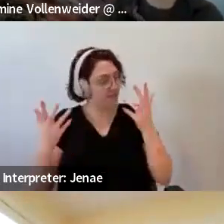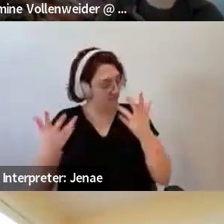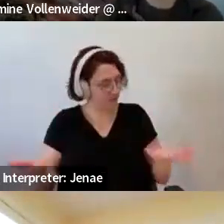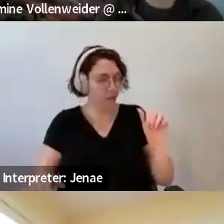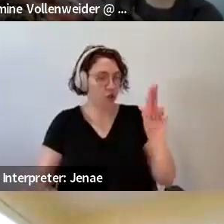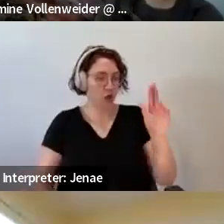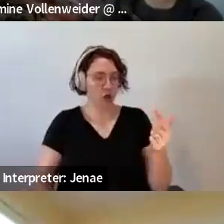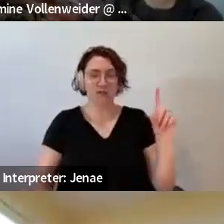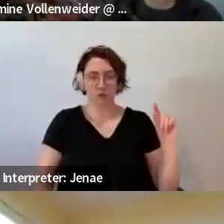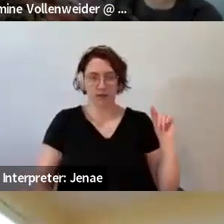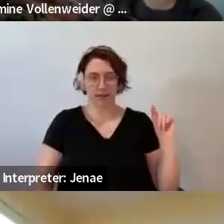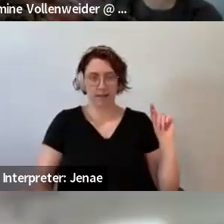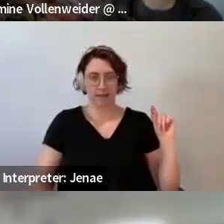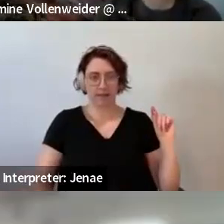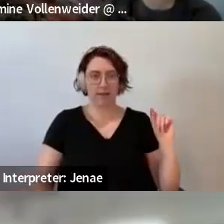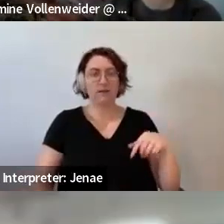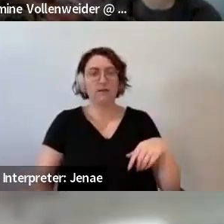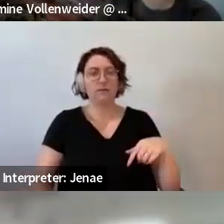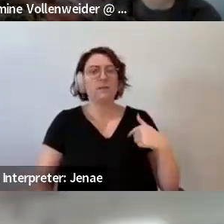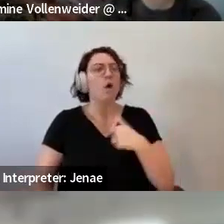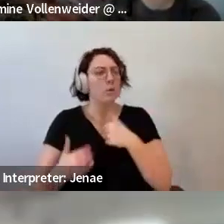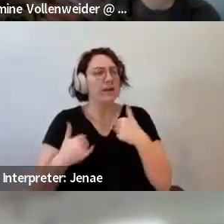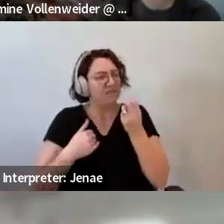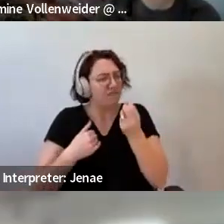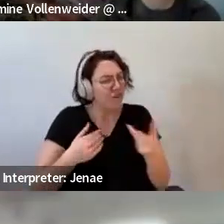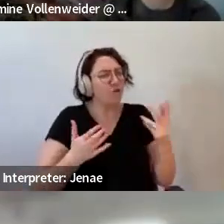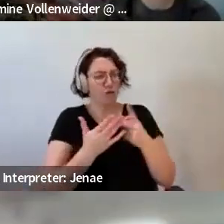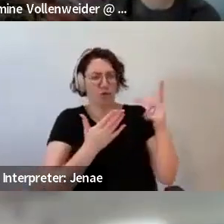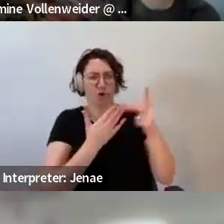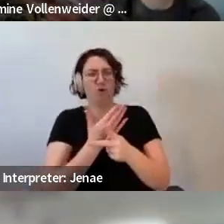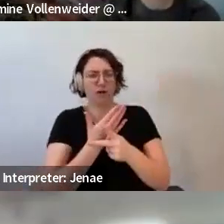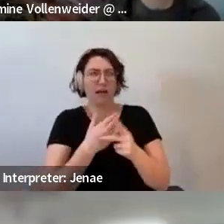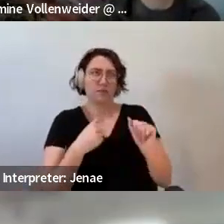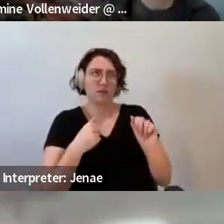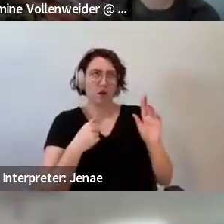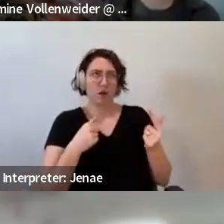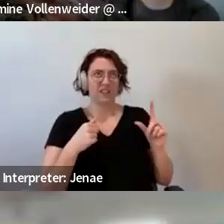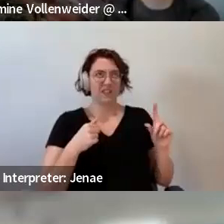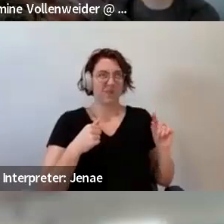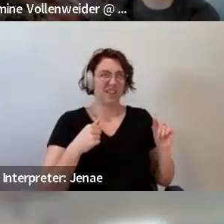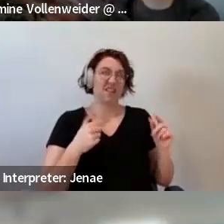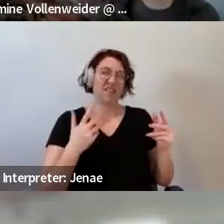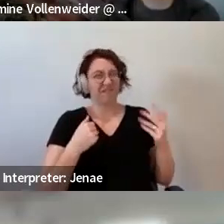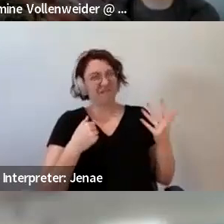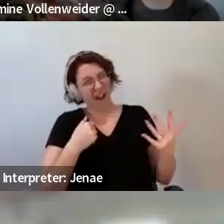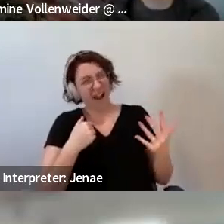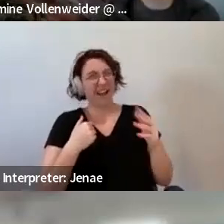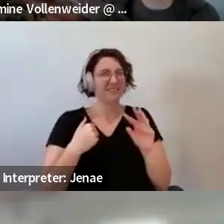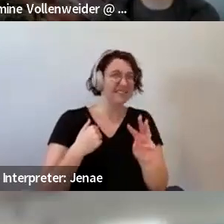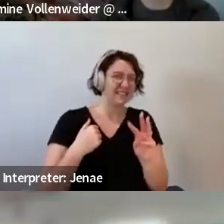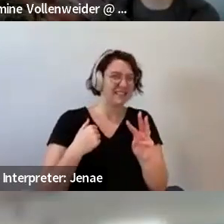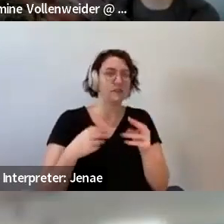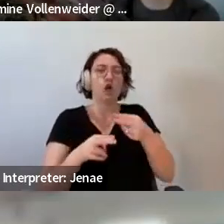20th. And we had a few programs as of August 20th, maybe 5 or 6, that were in what we